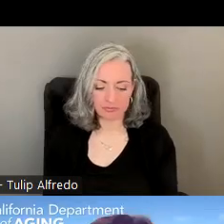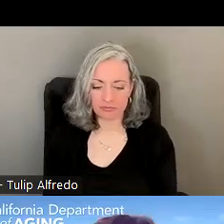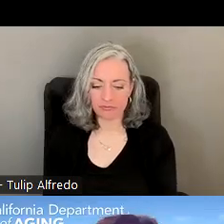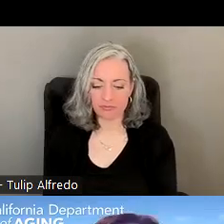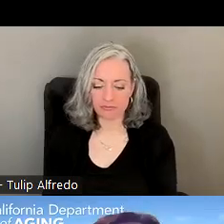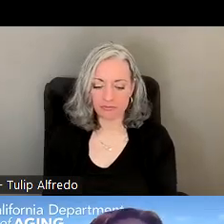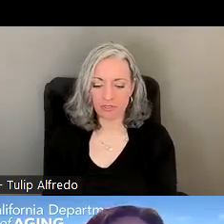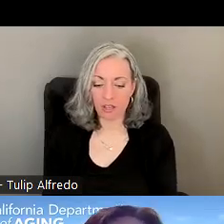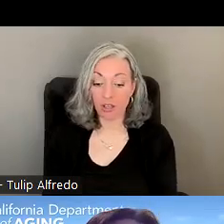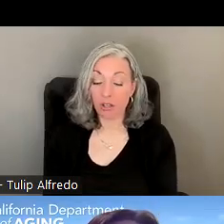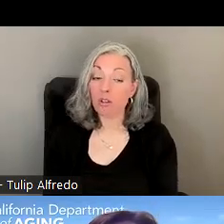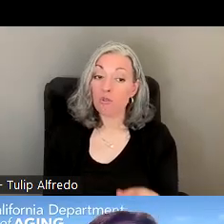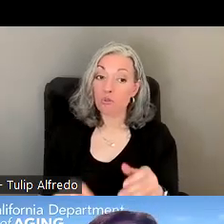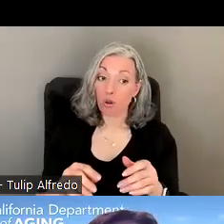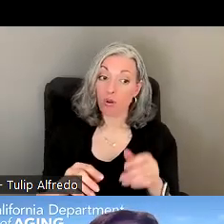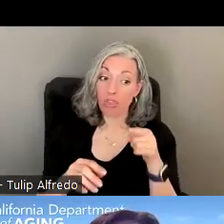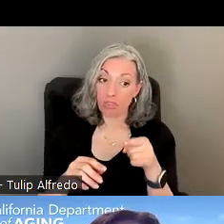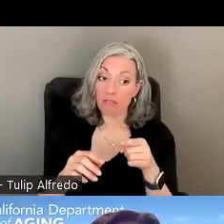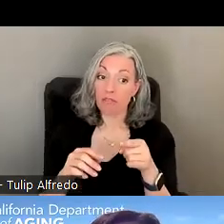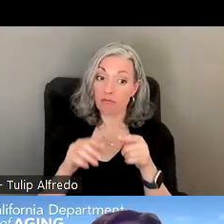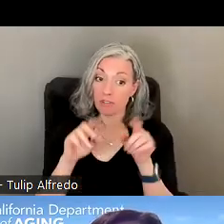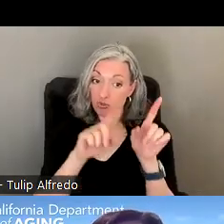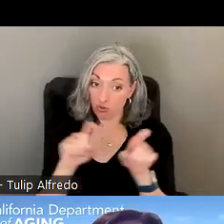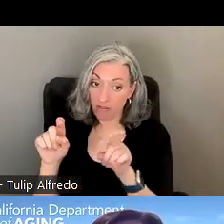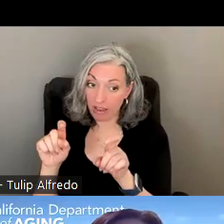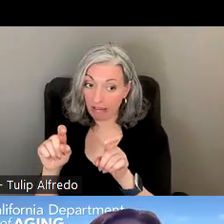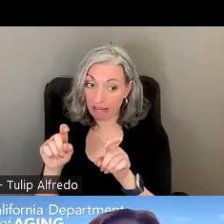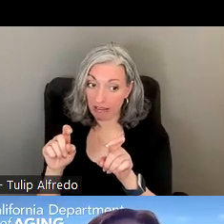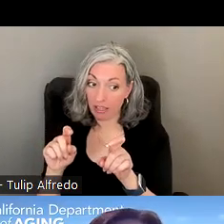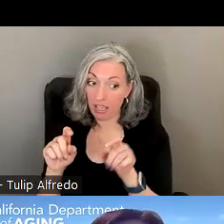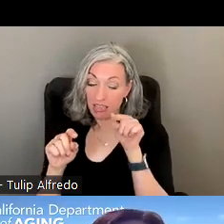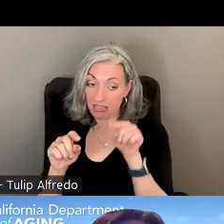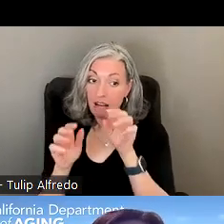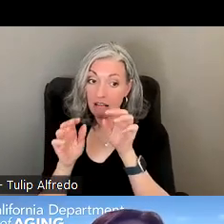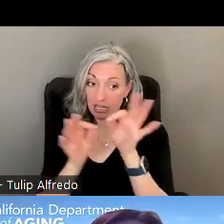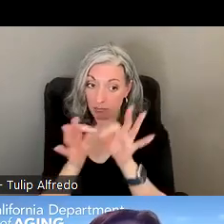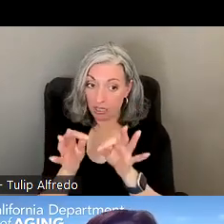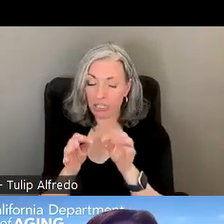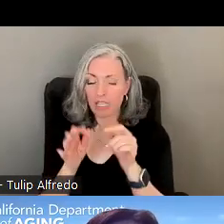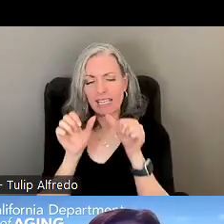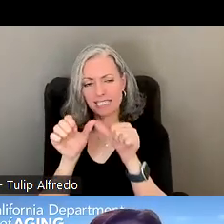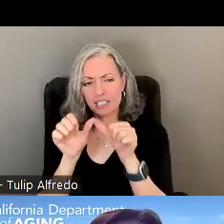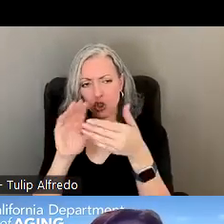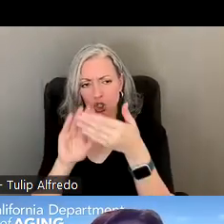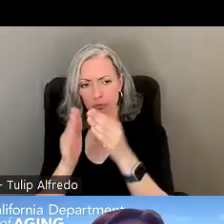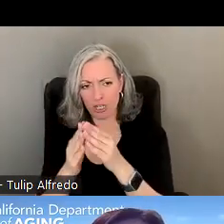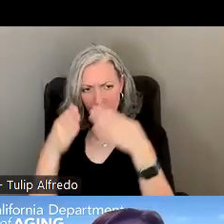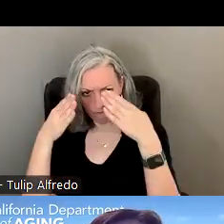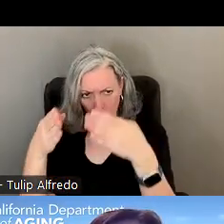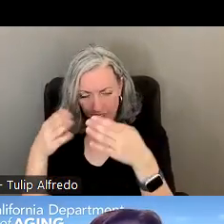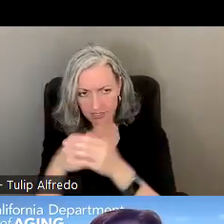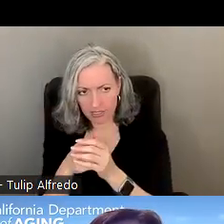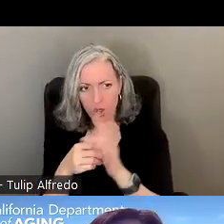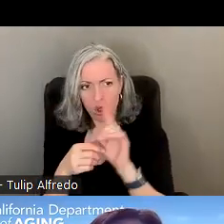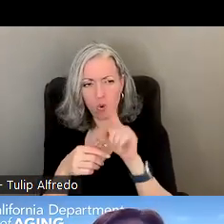So based on the survey results and in an effort, like I mentioned, to keep community voice front and center, we began